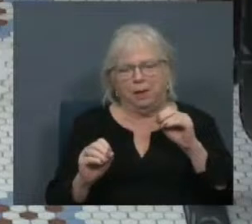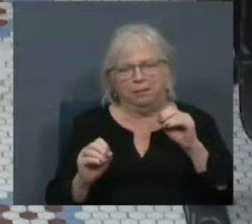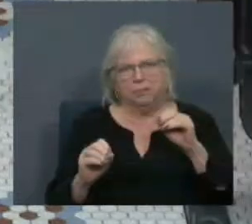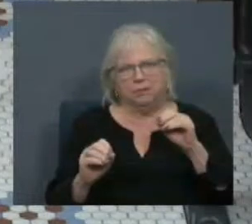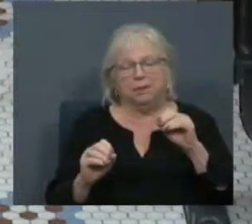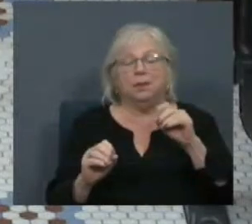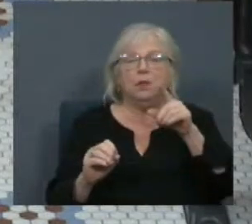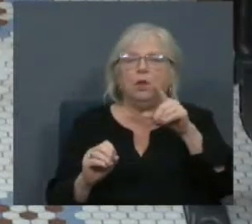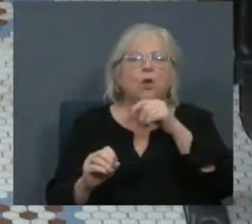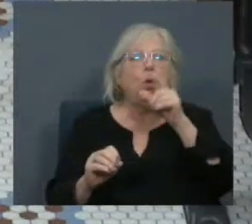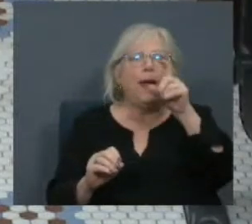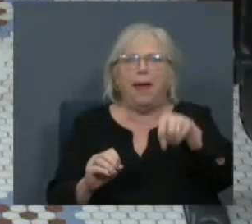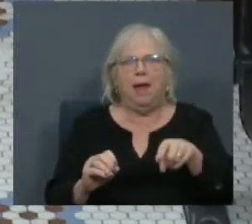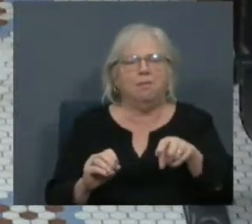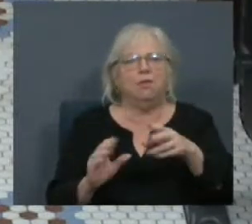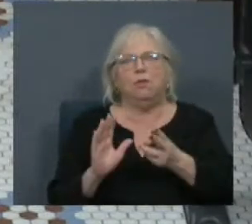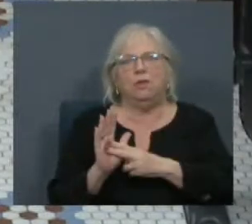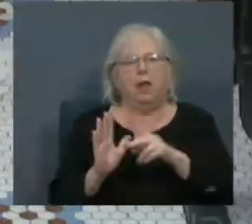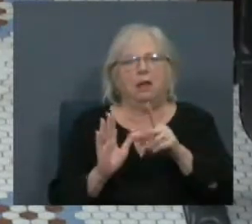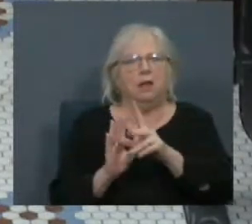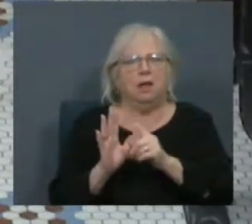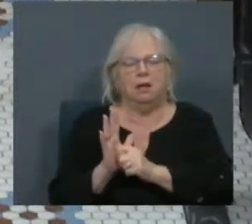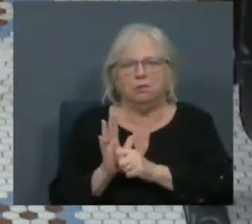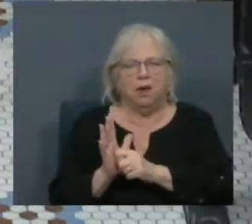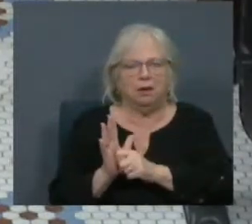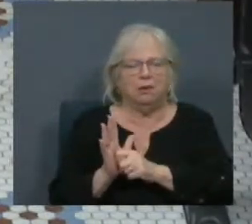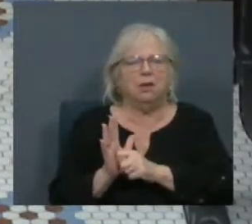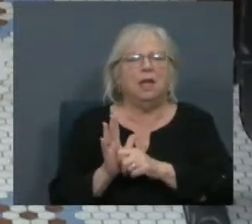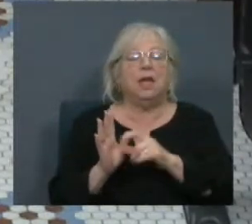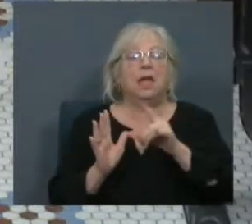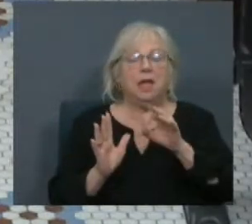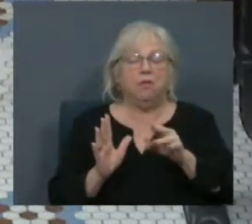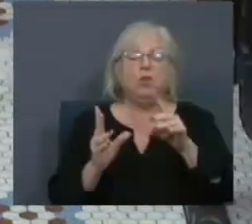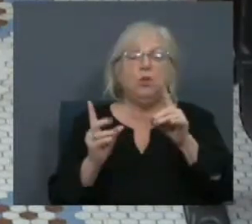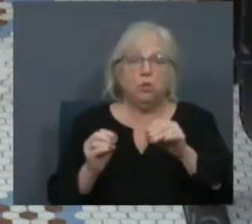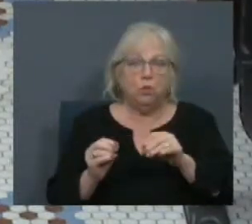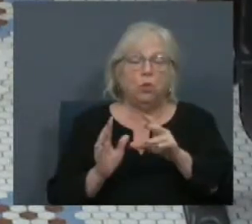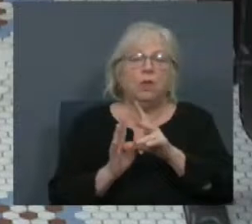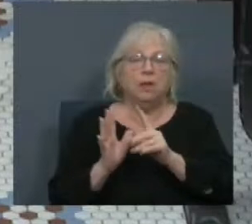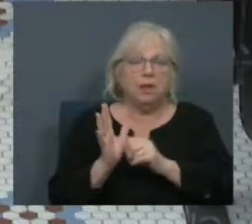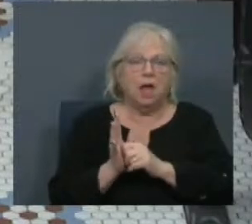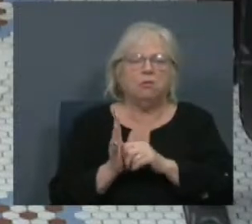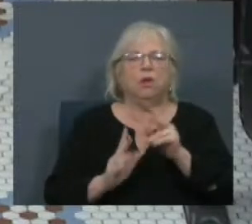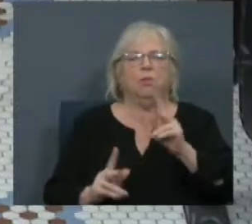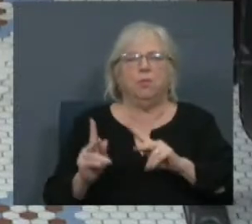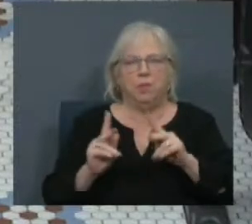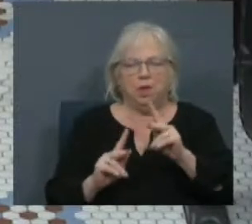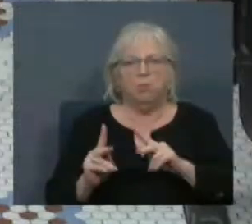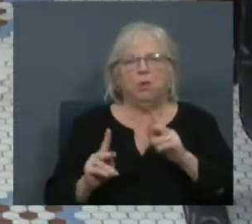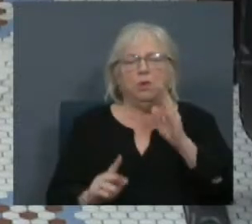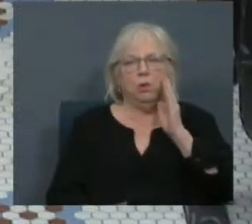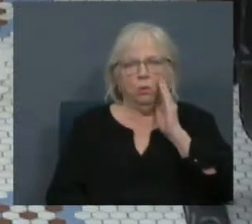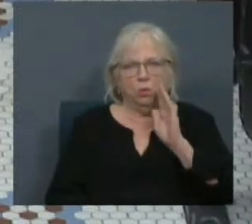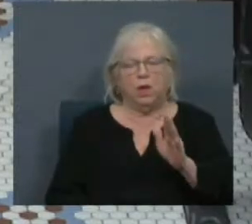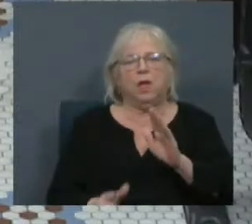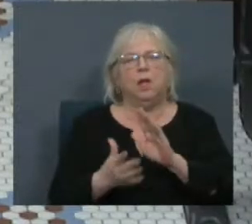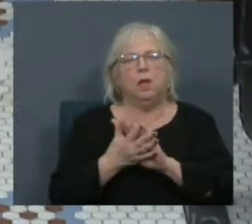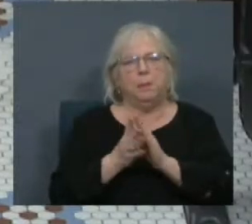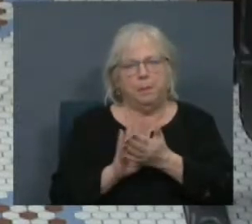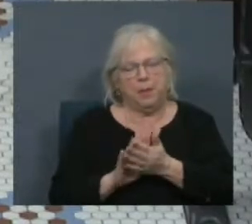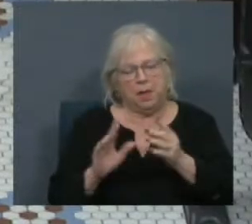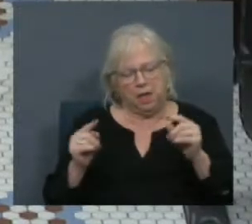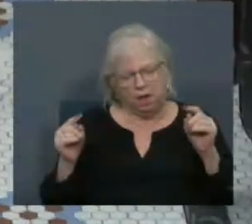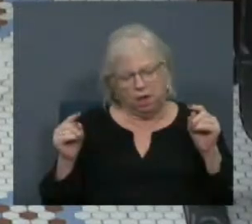You don't have to do this. If you do this, people will be